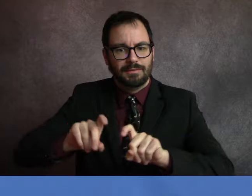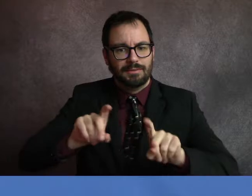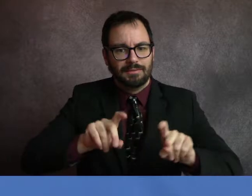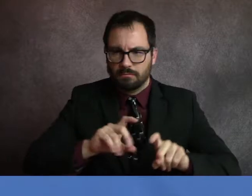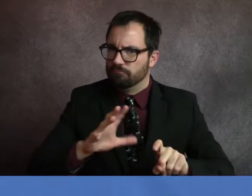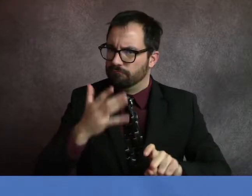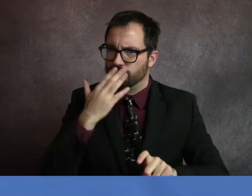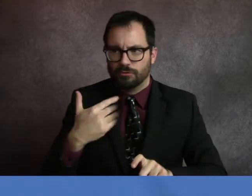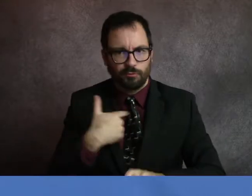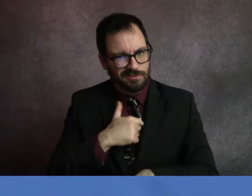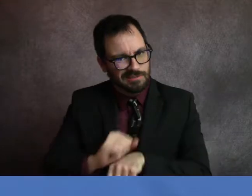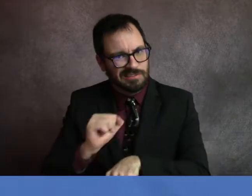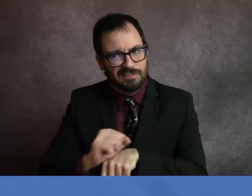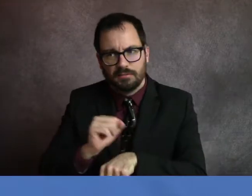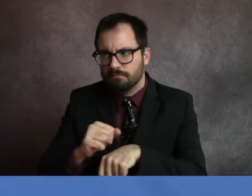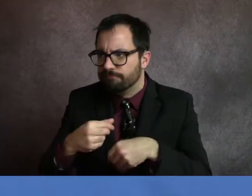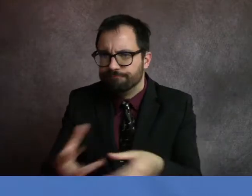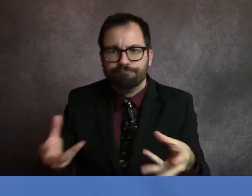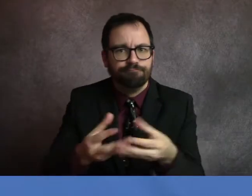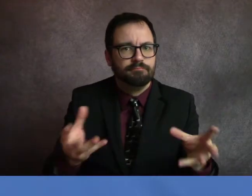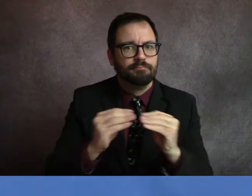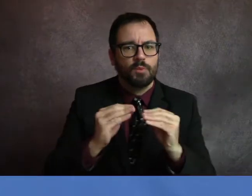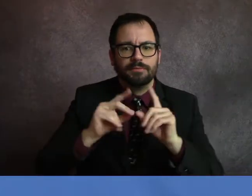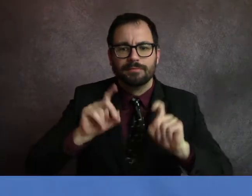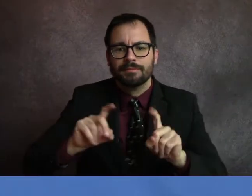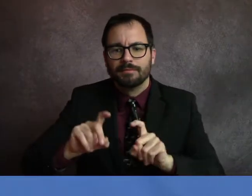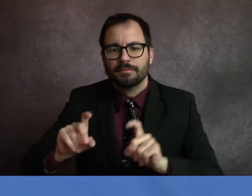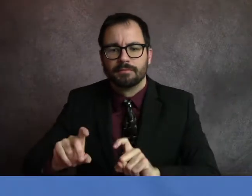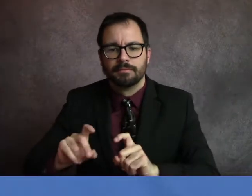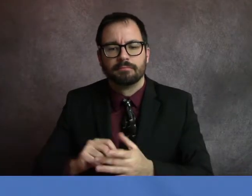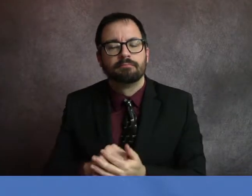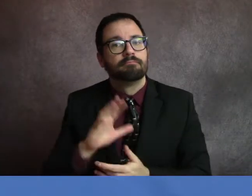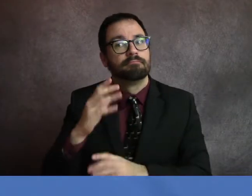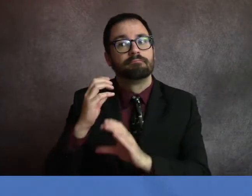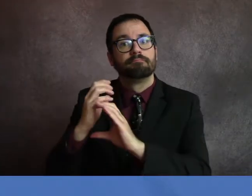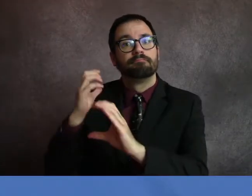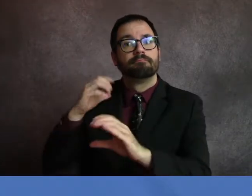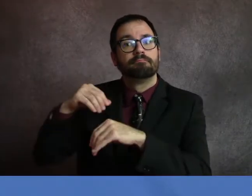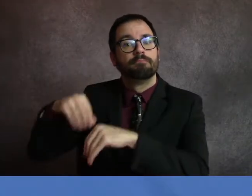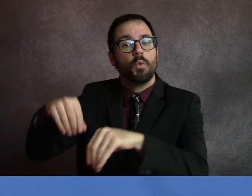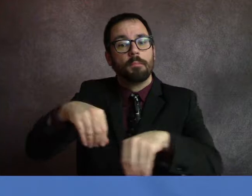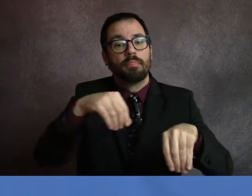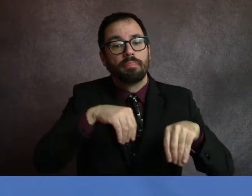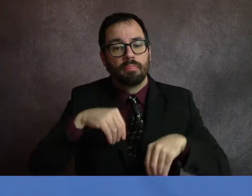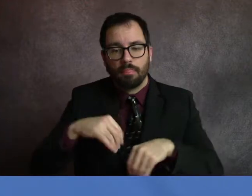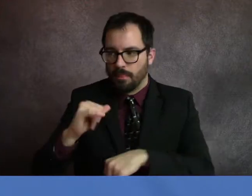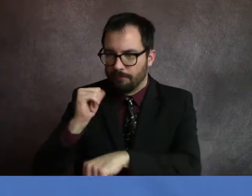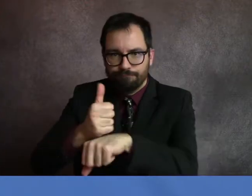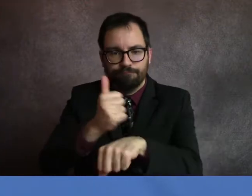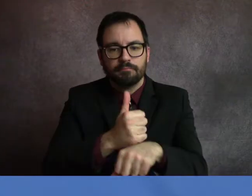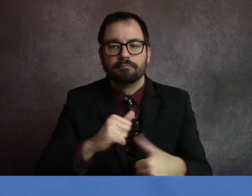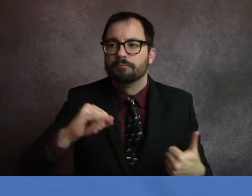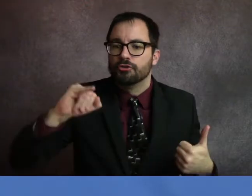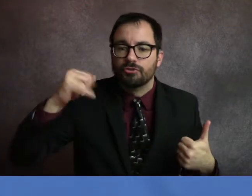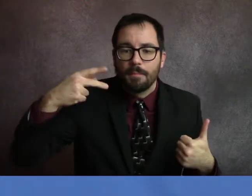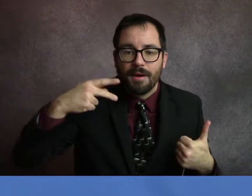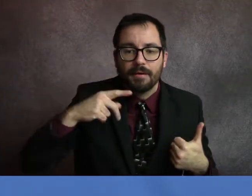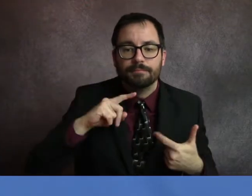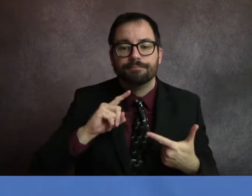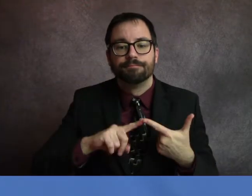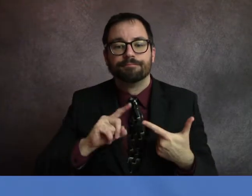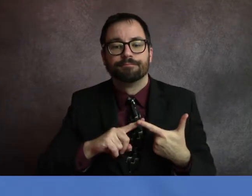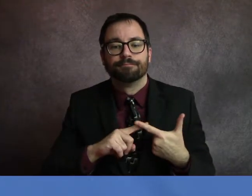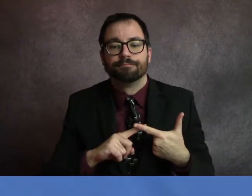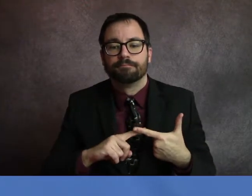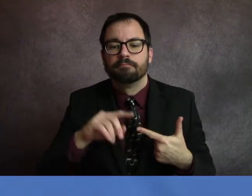Boston. This week, mobile units are available at several locations in Jamaica Plain at the Mildred Haley Apartments on Heath Street